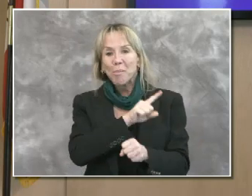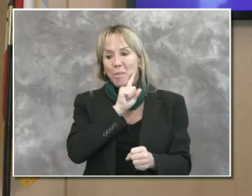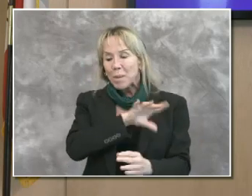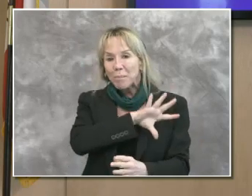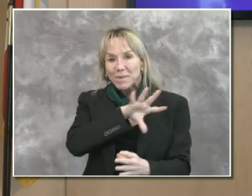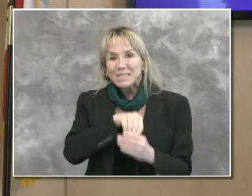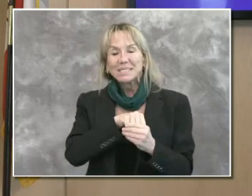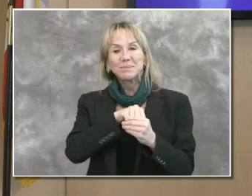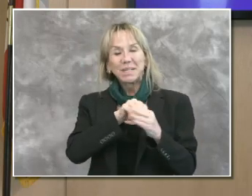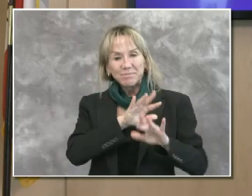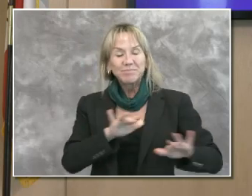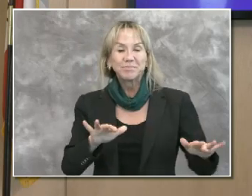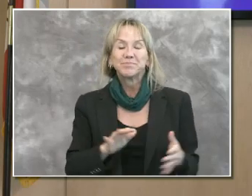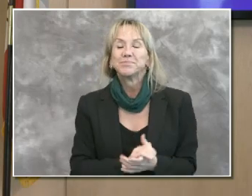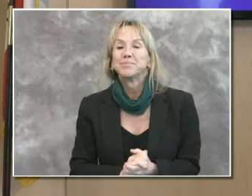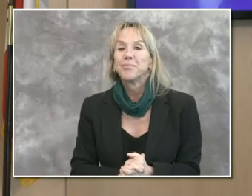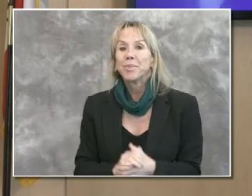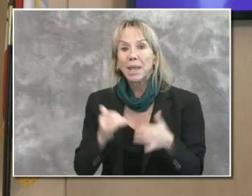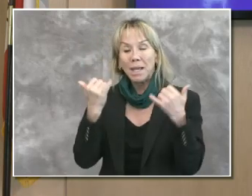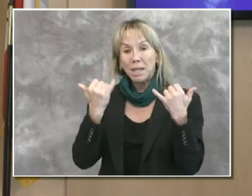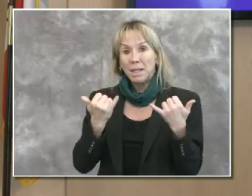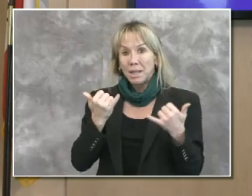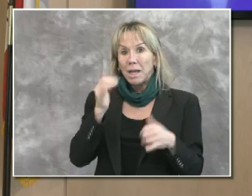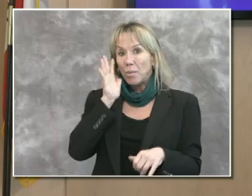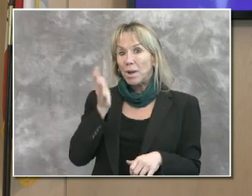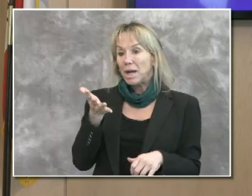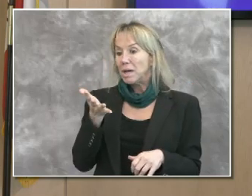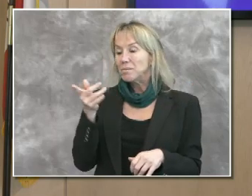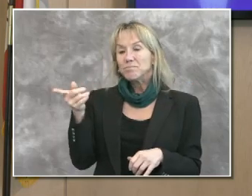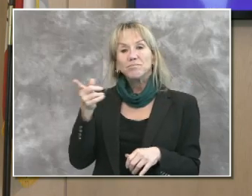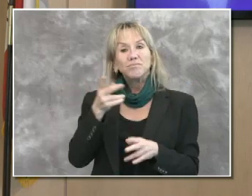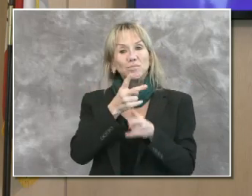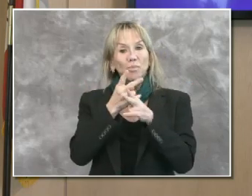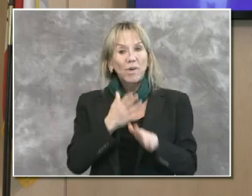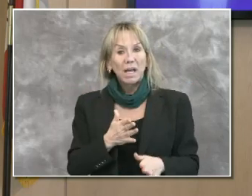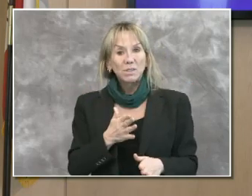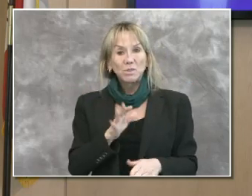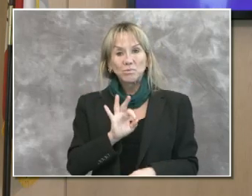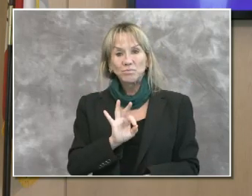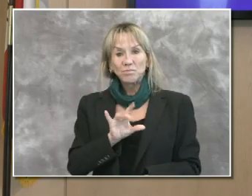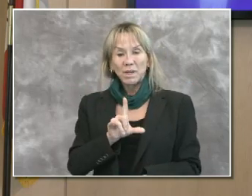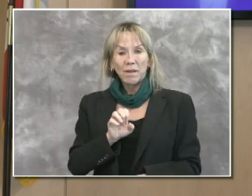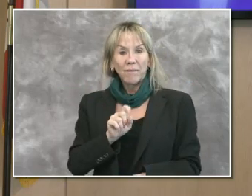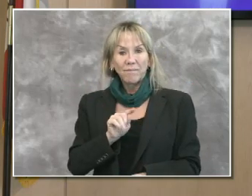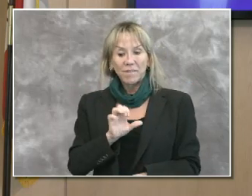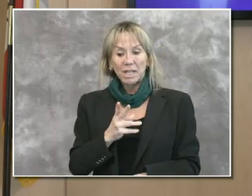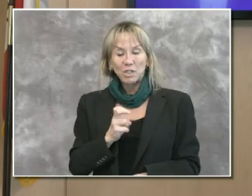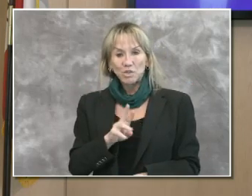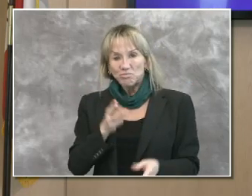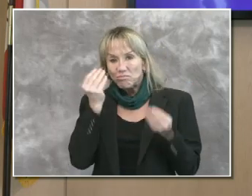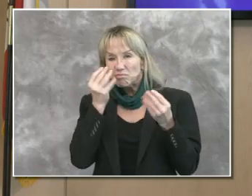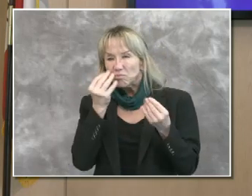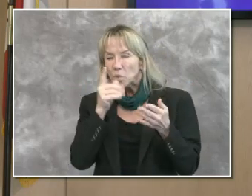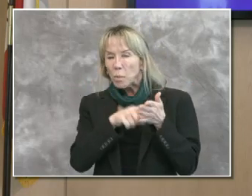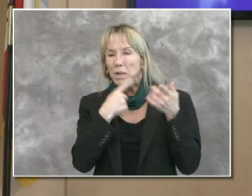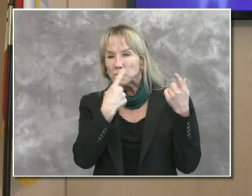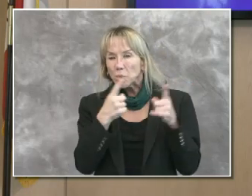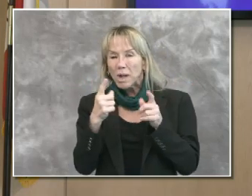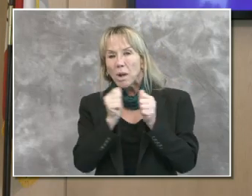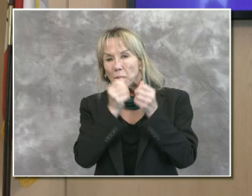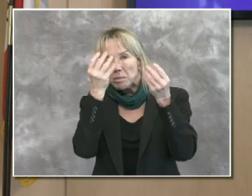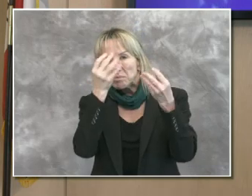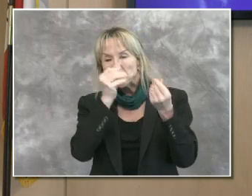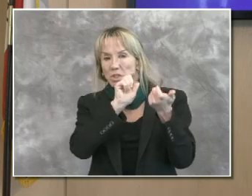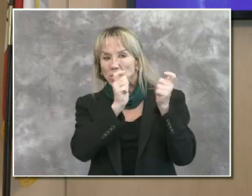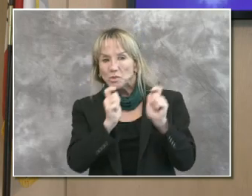and efforts. Today we're going to hear from Supervisor Fletcher with an update on our informational charts and graphs, and then